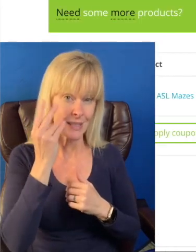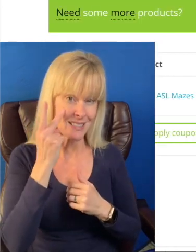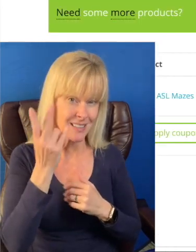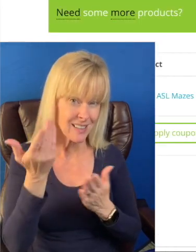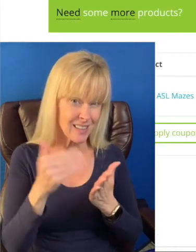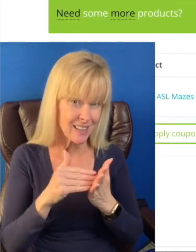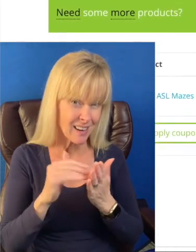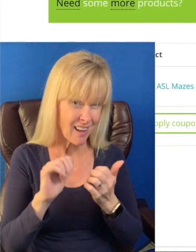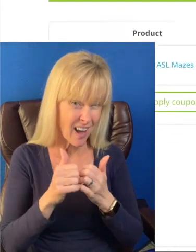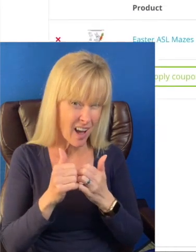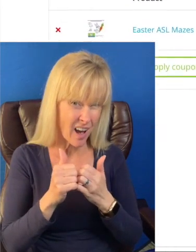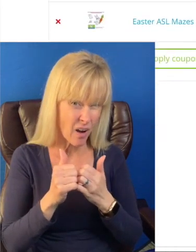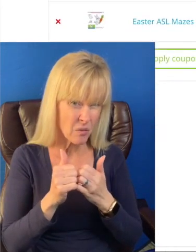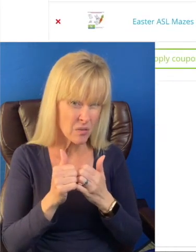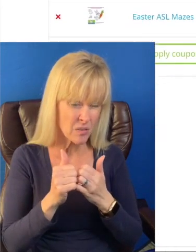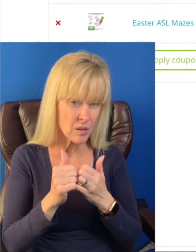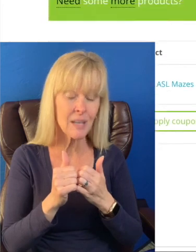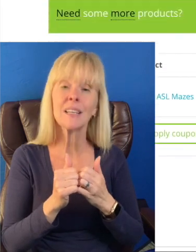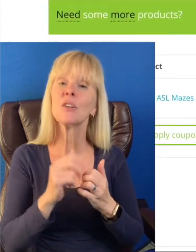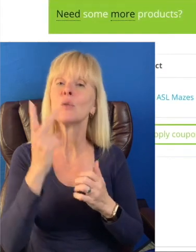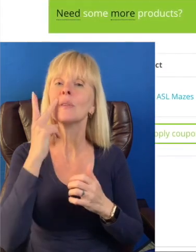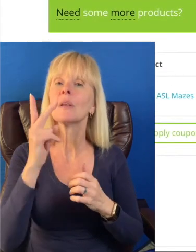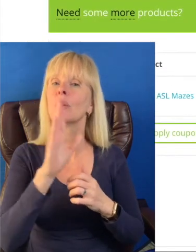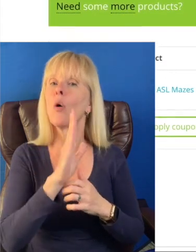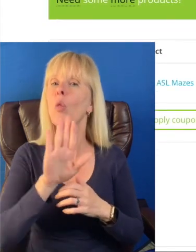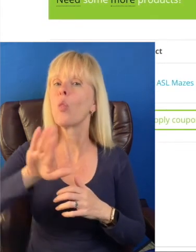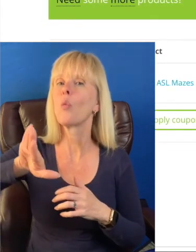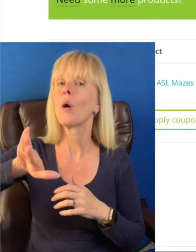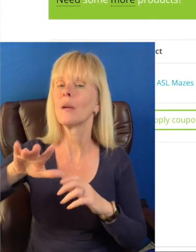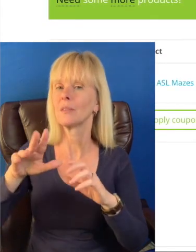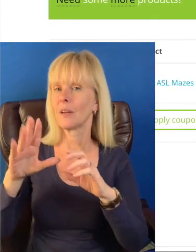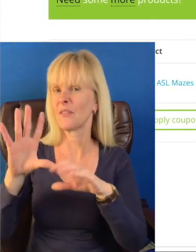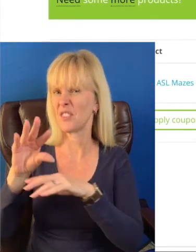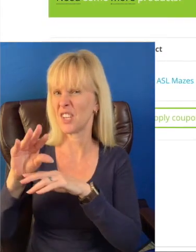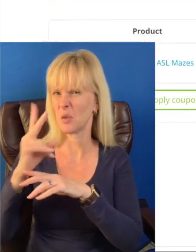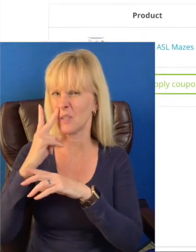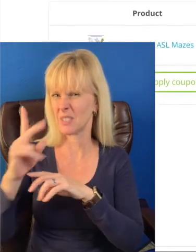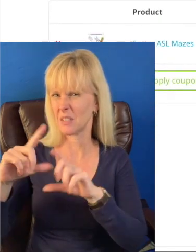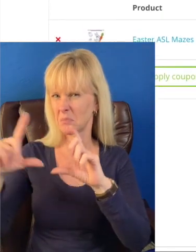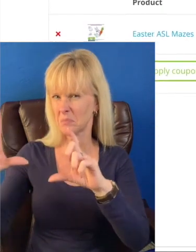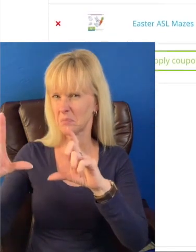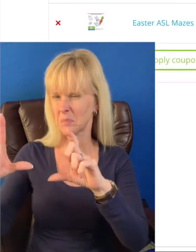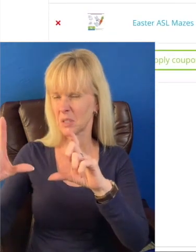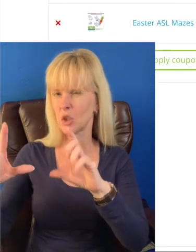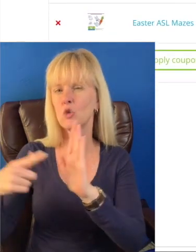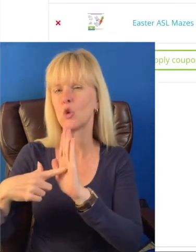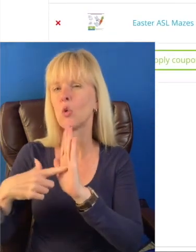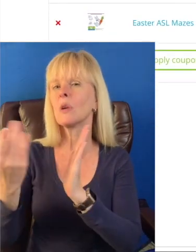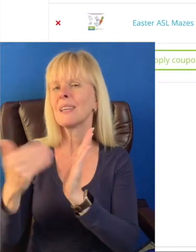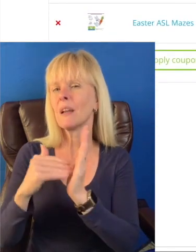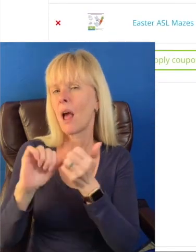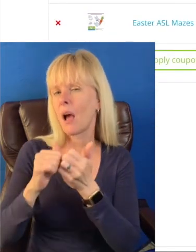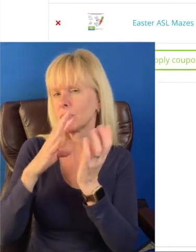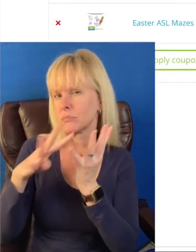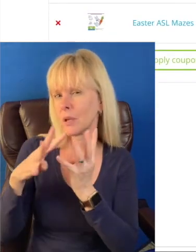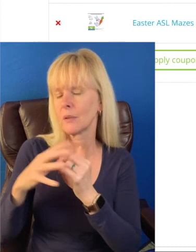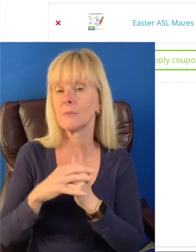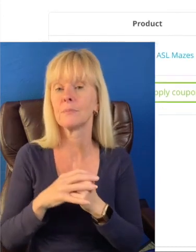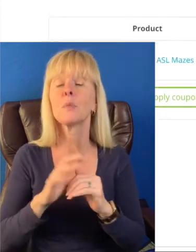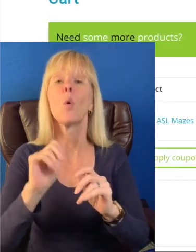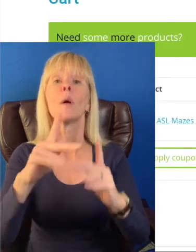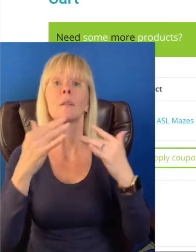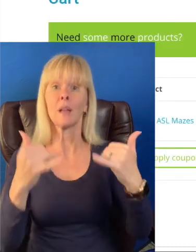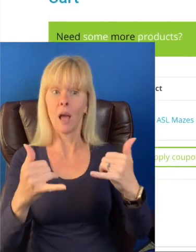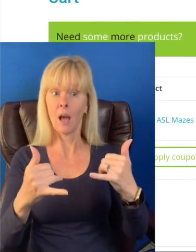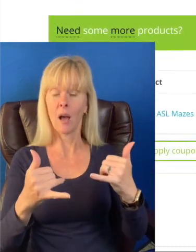the video on the right that showed me how to download that. I'm not sure if you caught that, but it is there. Oh, now it looked